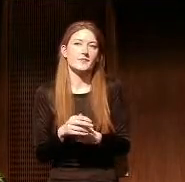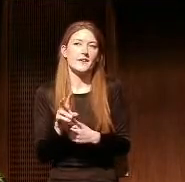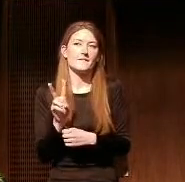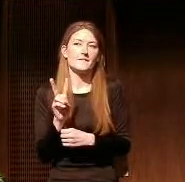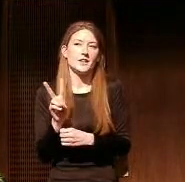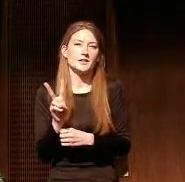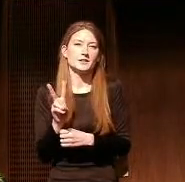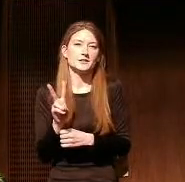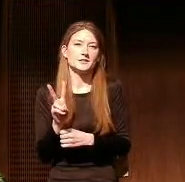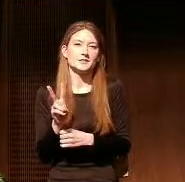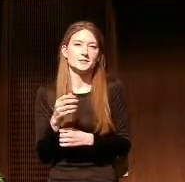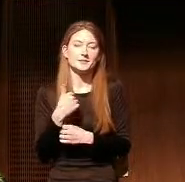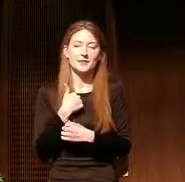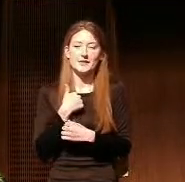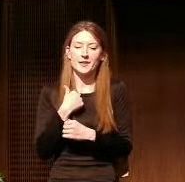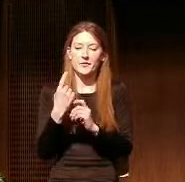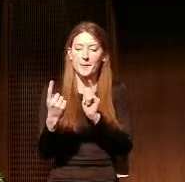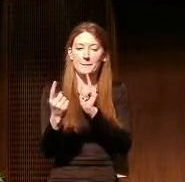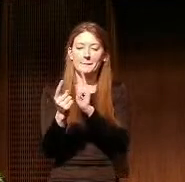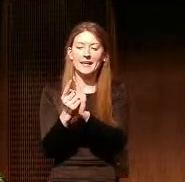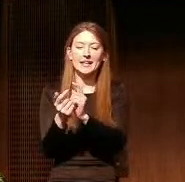Virgil and I would meet again here